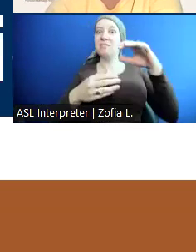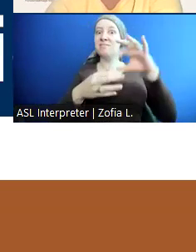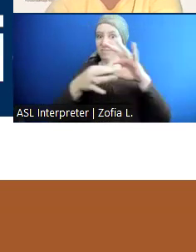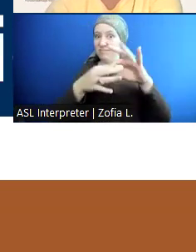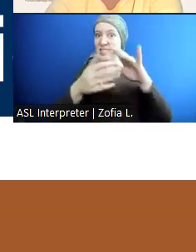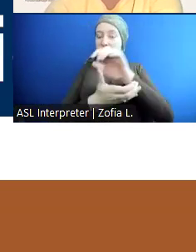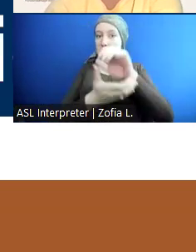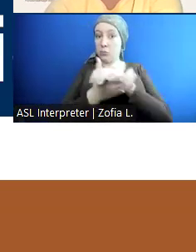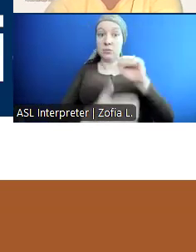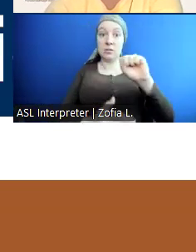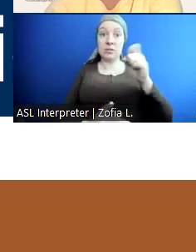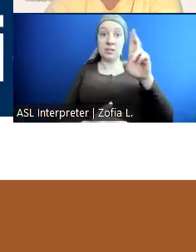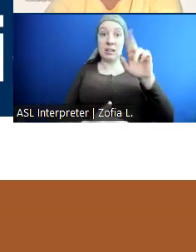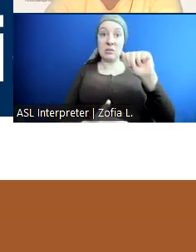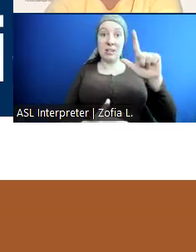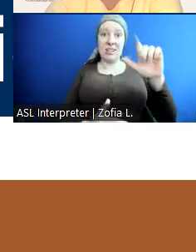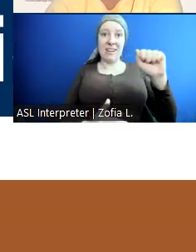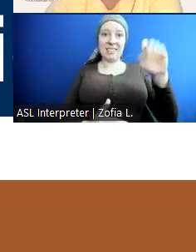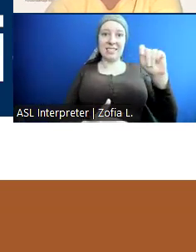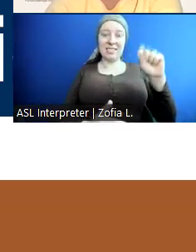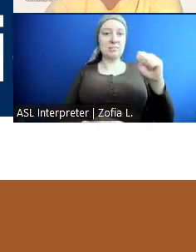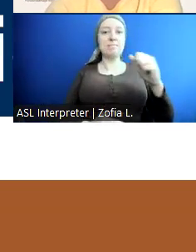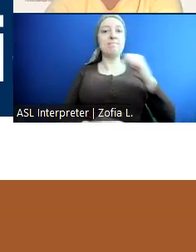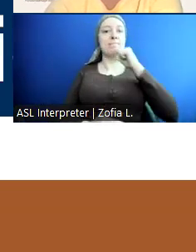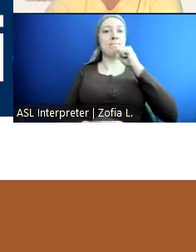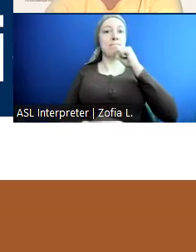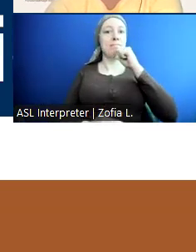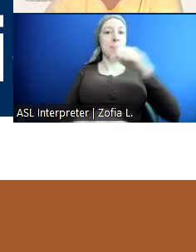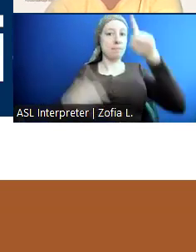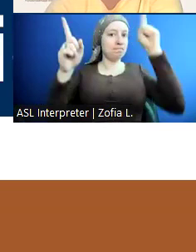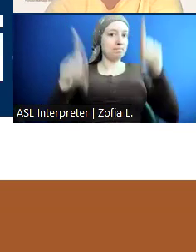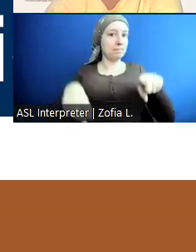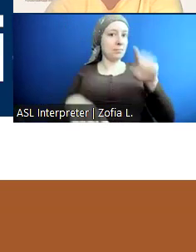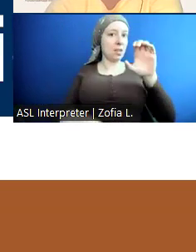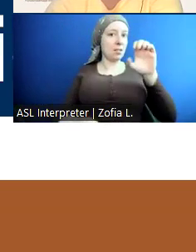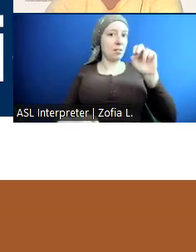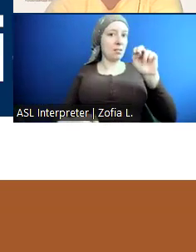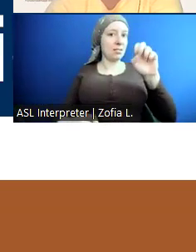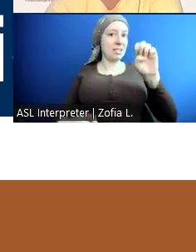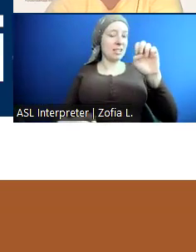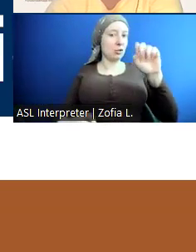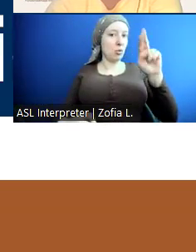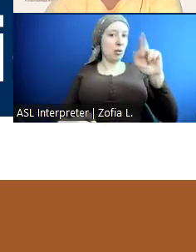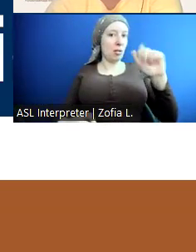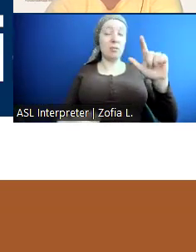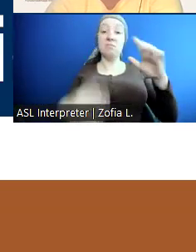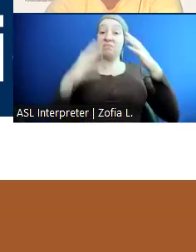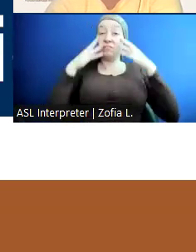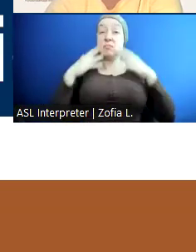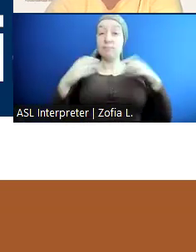sexual acts are non-consensual. And unfortunately, you know, consummation is often expected,